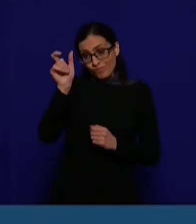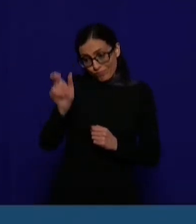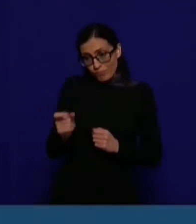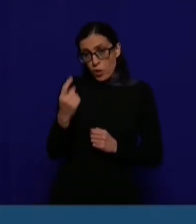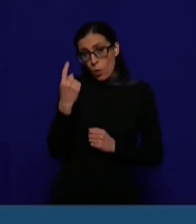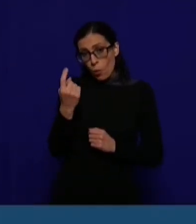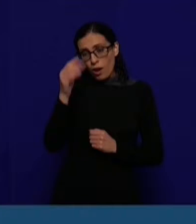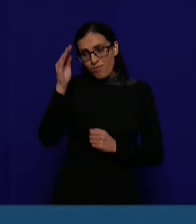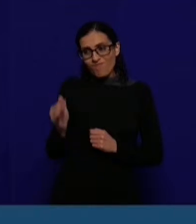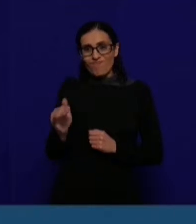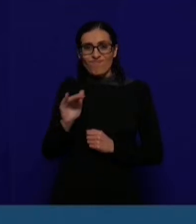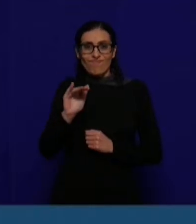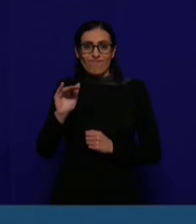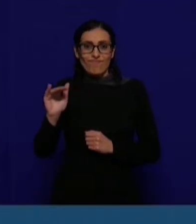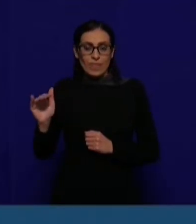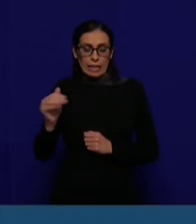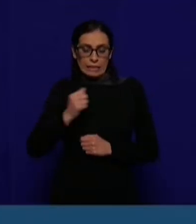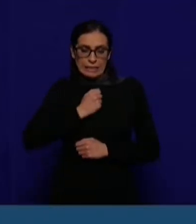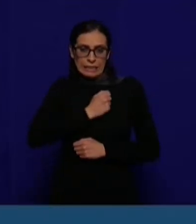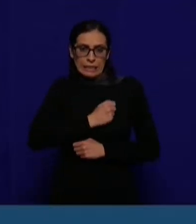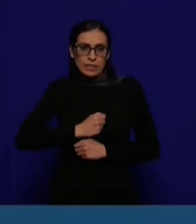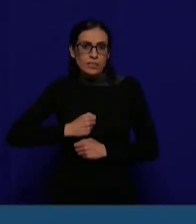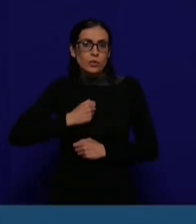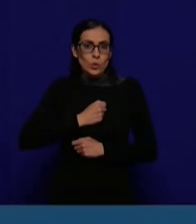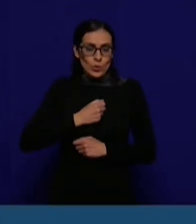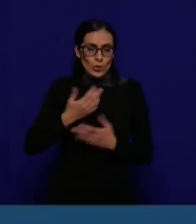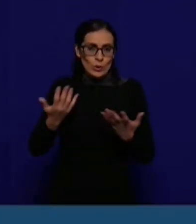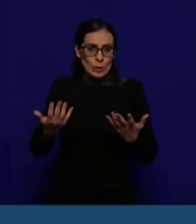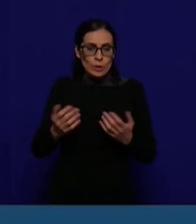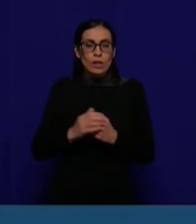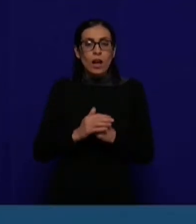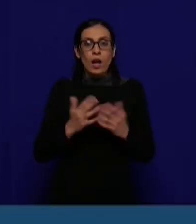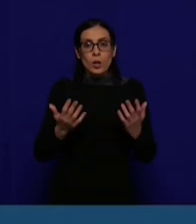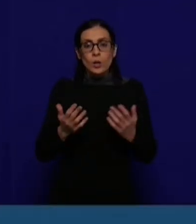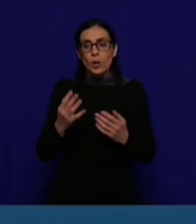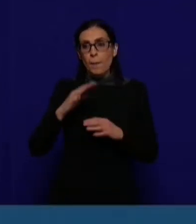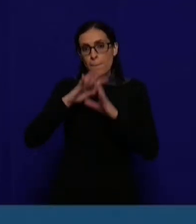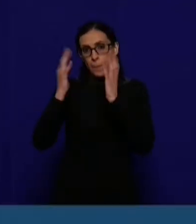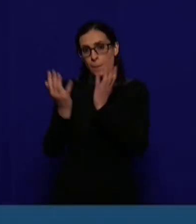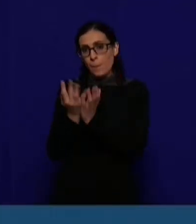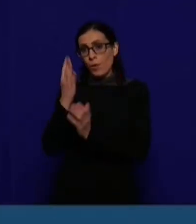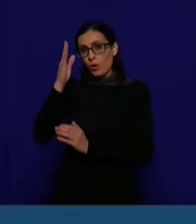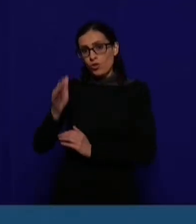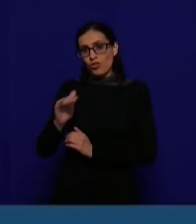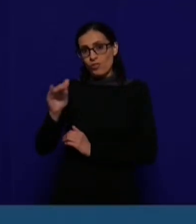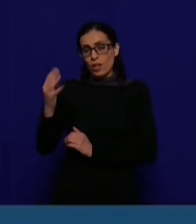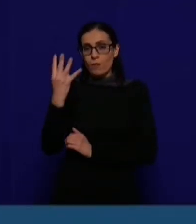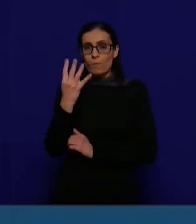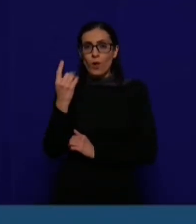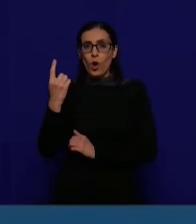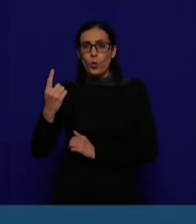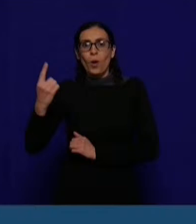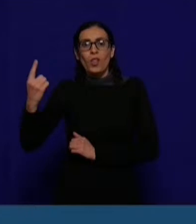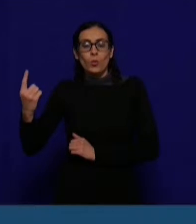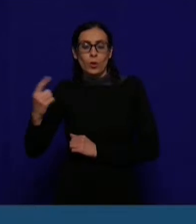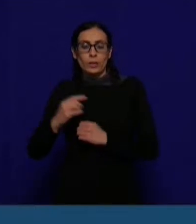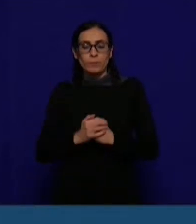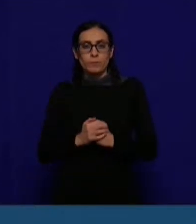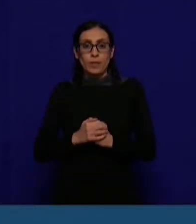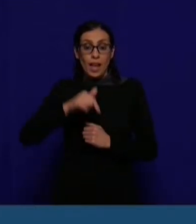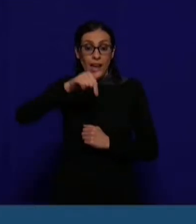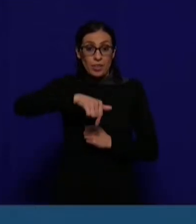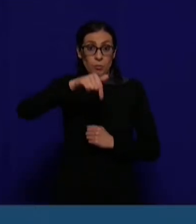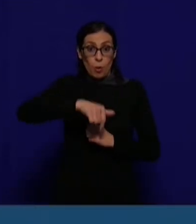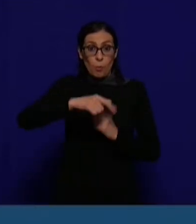unfortunately. Condolences to all the family and friends. And the total number of deaths is 412 cases. So the active number of cases